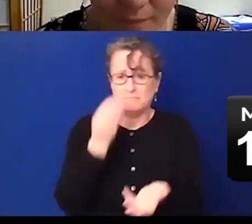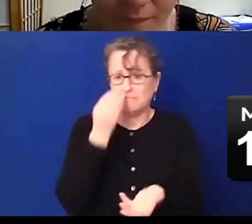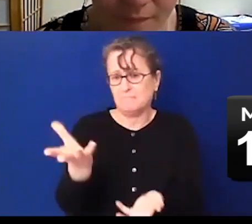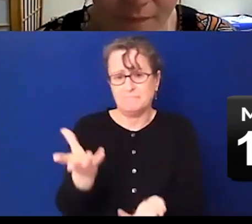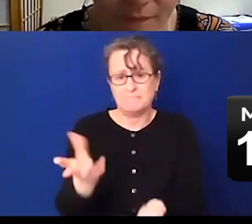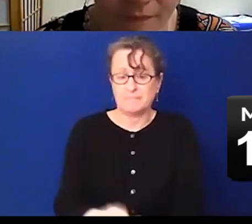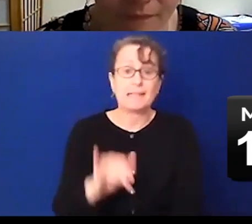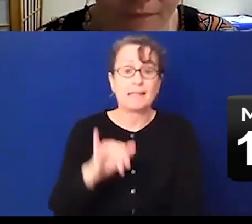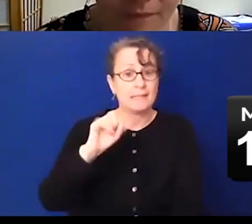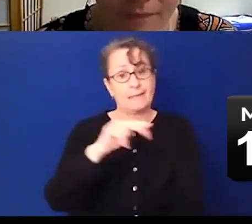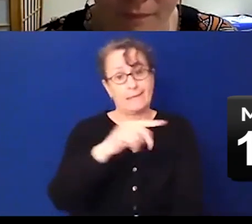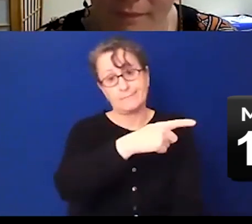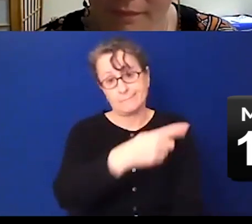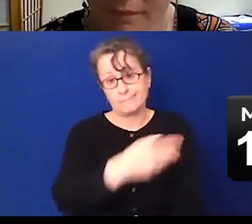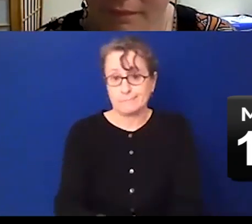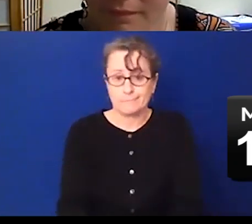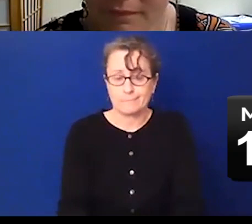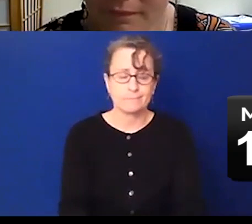I think it's just,